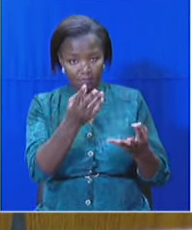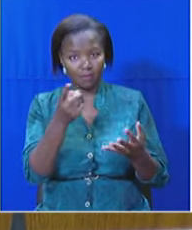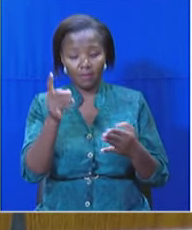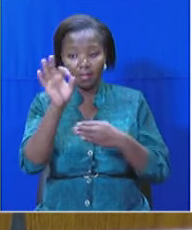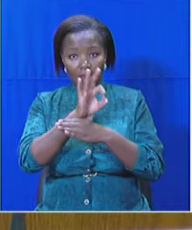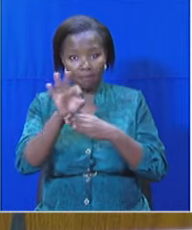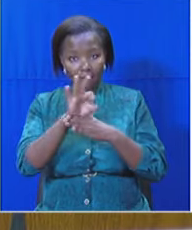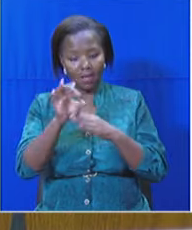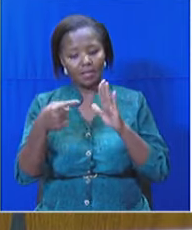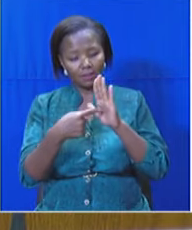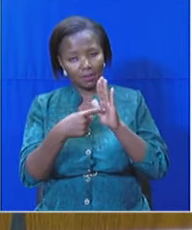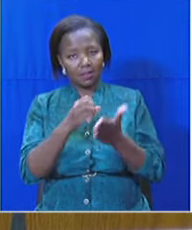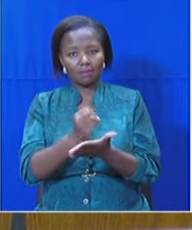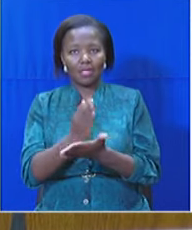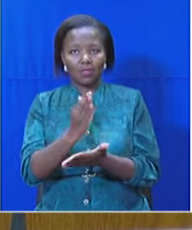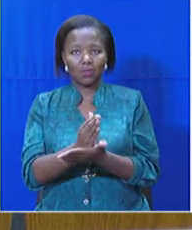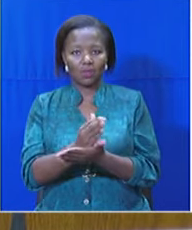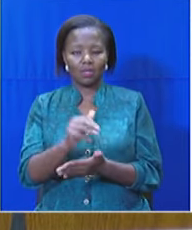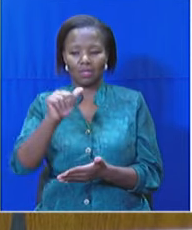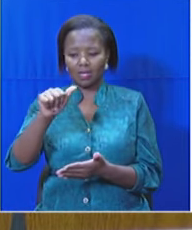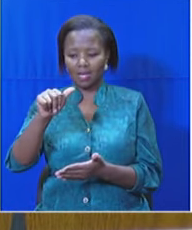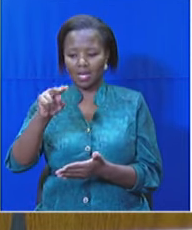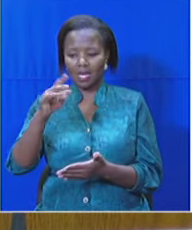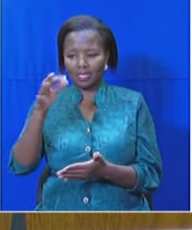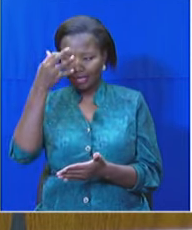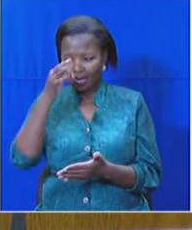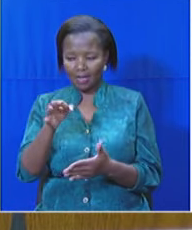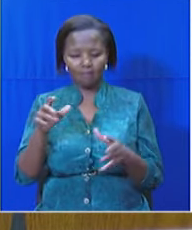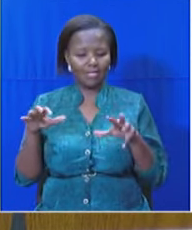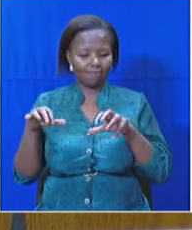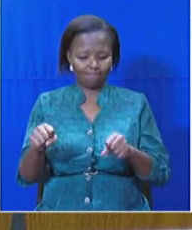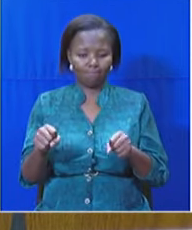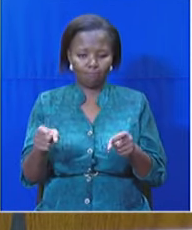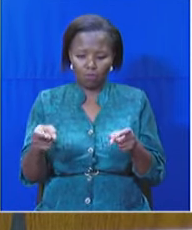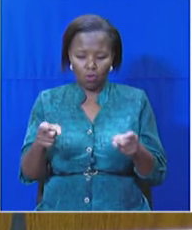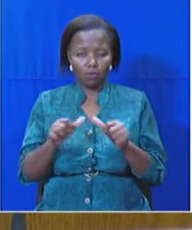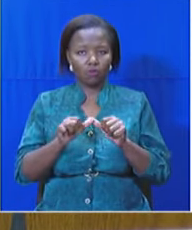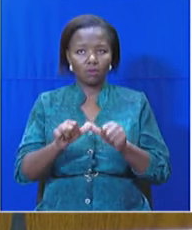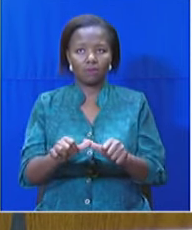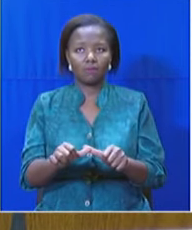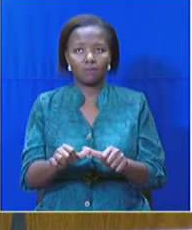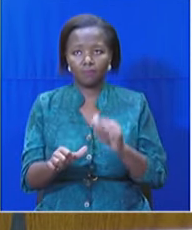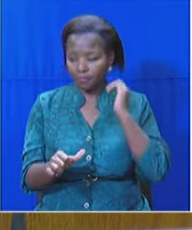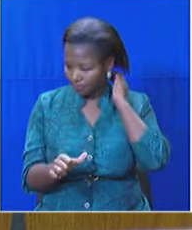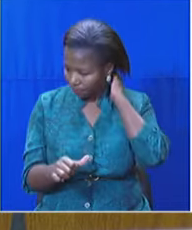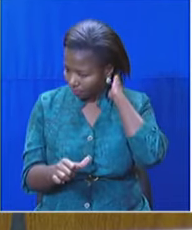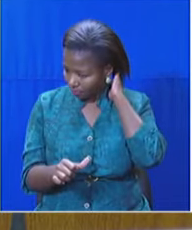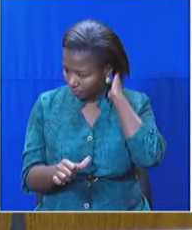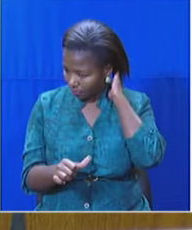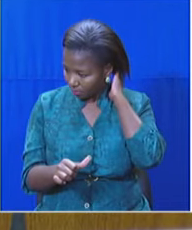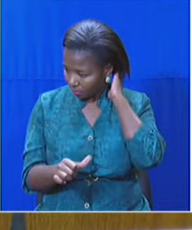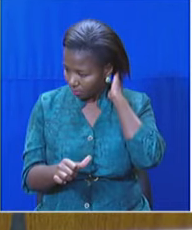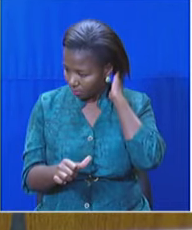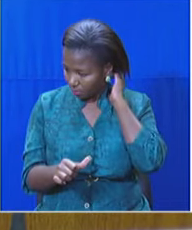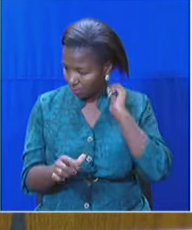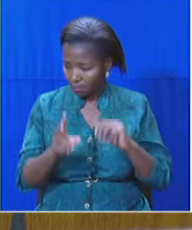that the ANC government stay in power. You cannot give anything Honourable else to your, Chairperson. Honorable member.